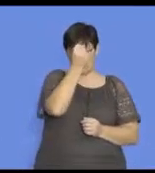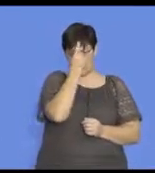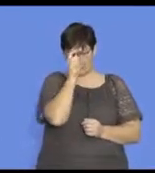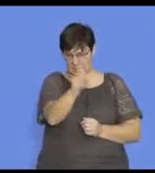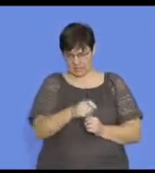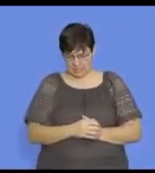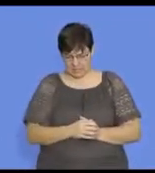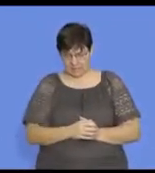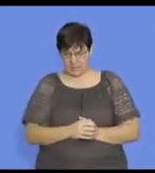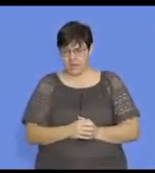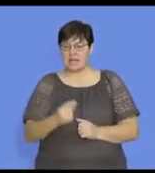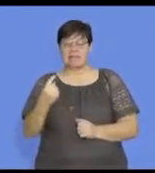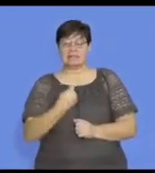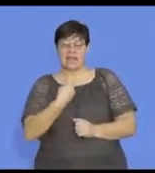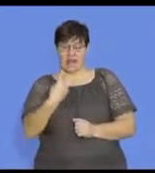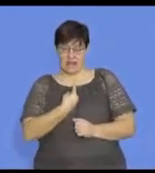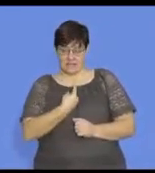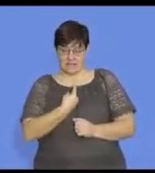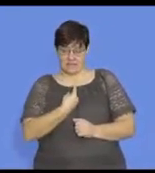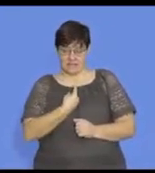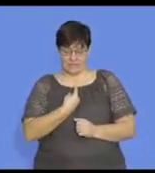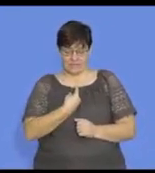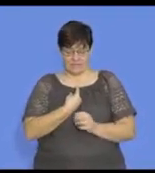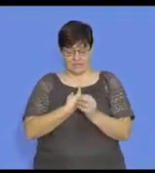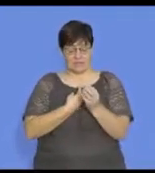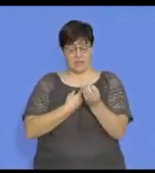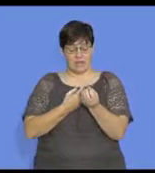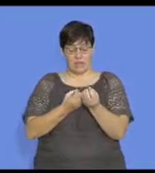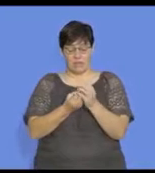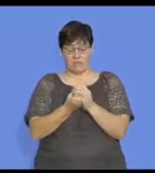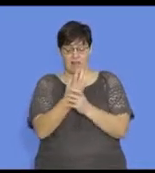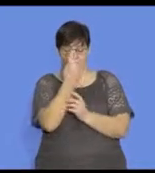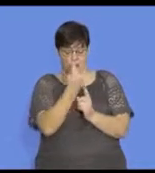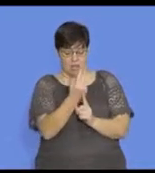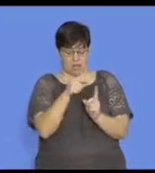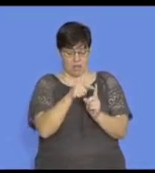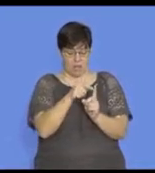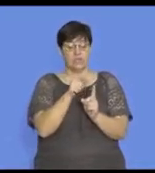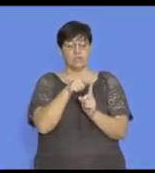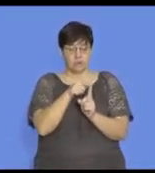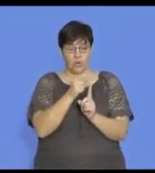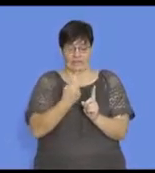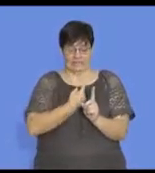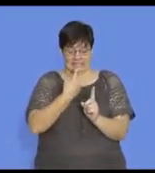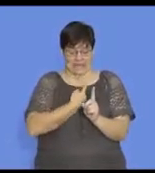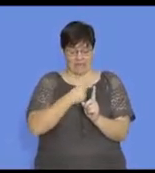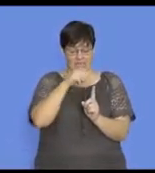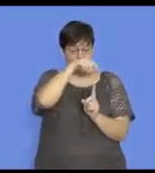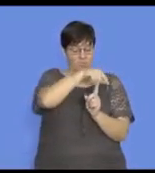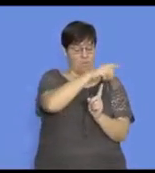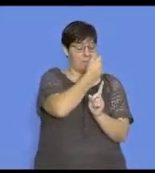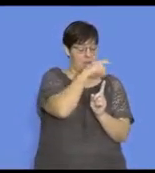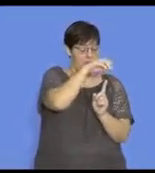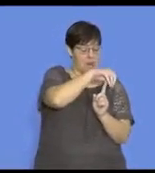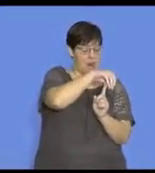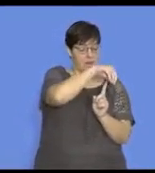Self-pollination is when the flower pollinates itself. Look here. It goes from the anther